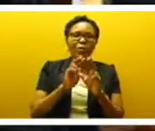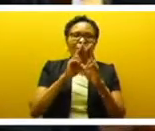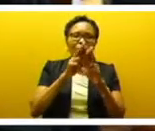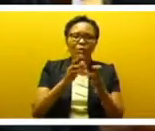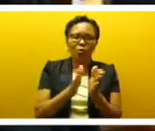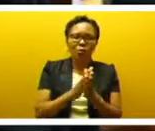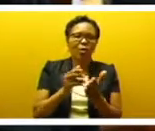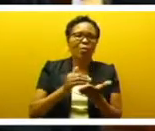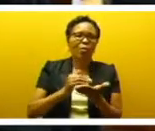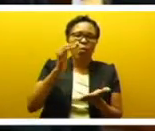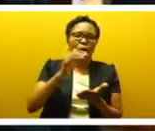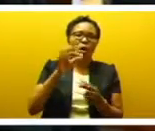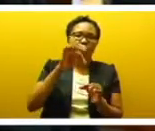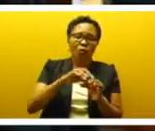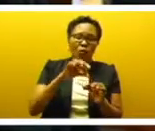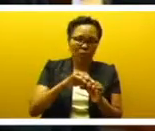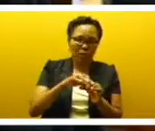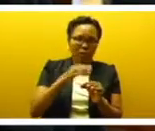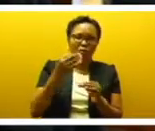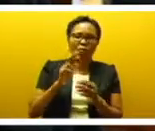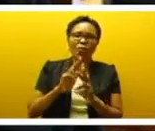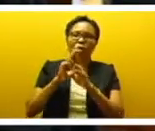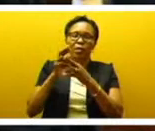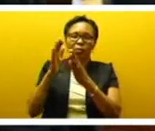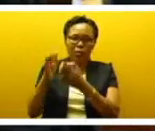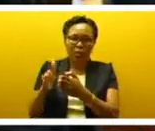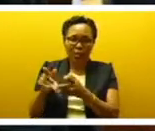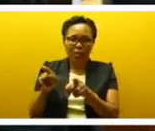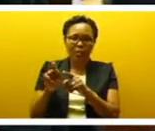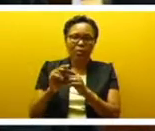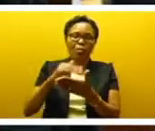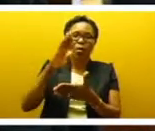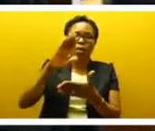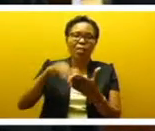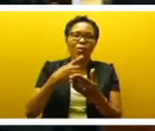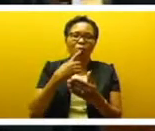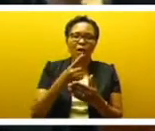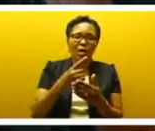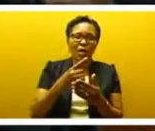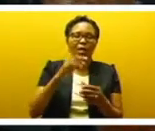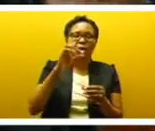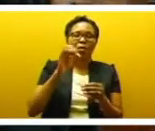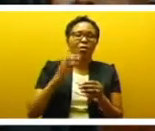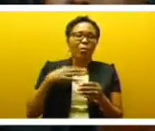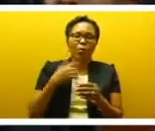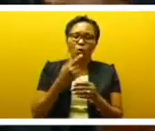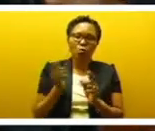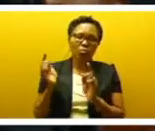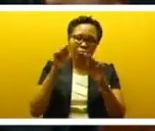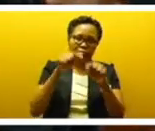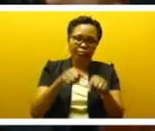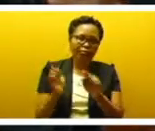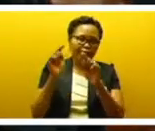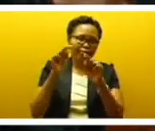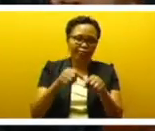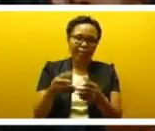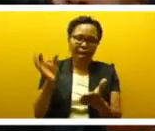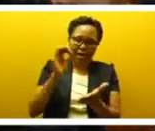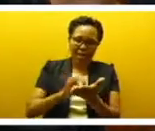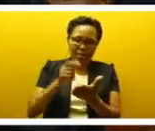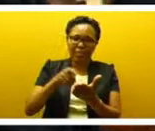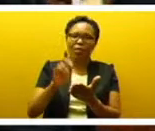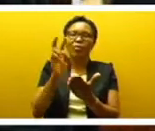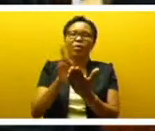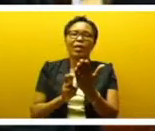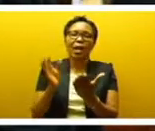for the respondent, and a more than 100% voter turnout. And again, the results have to be reread. That would